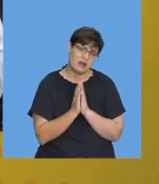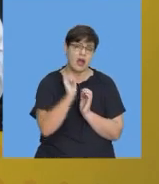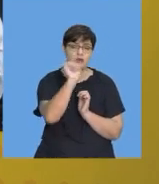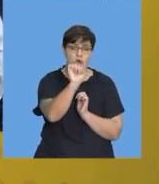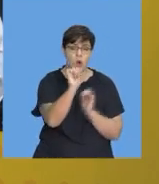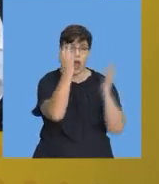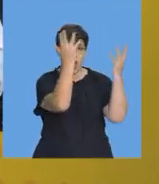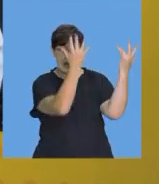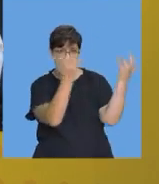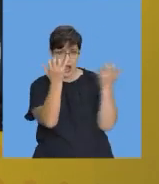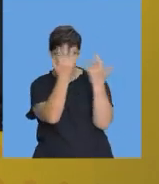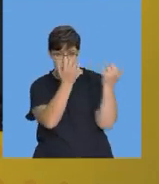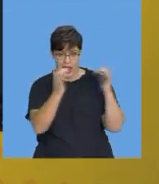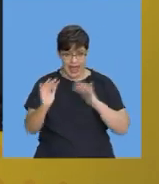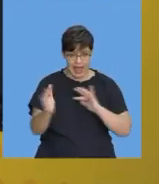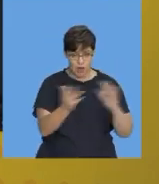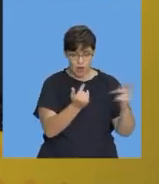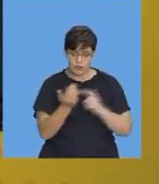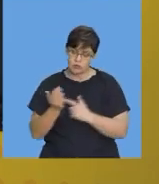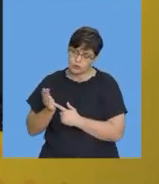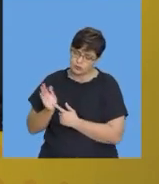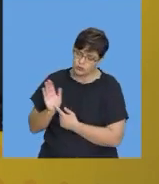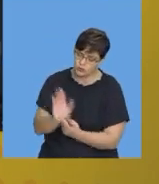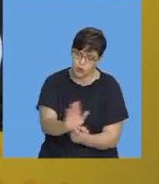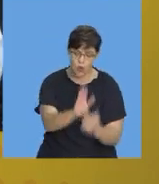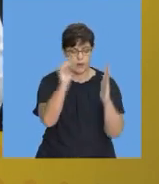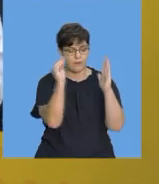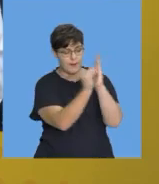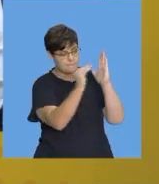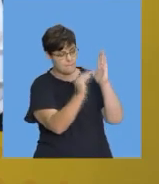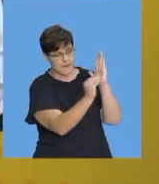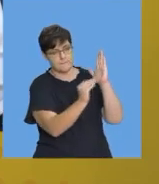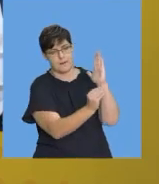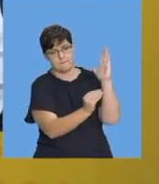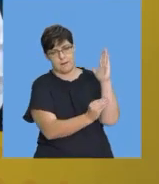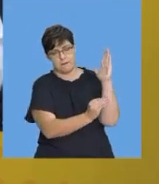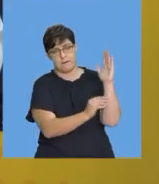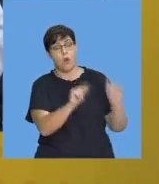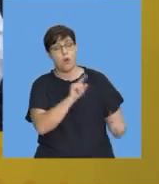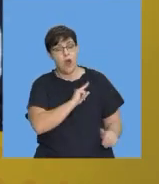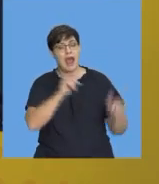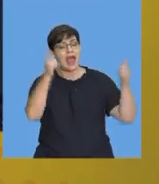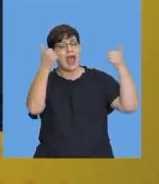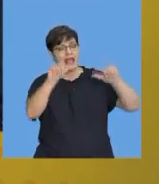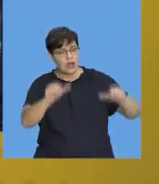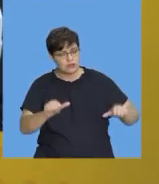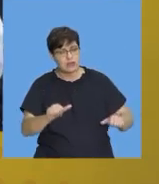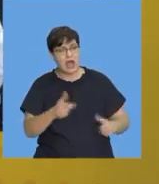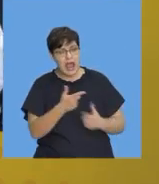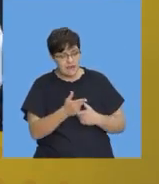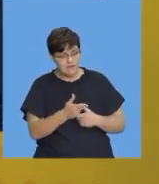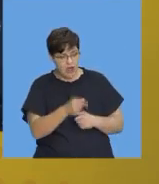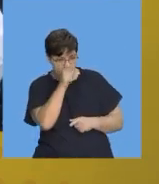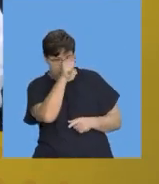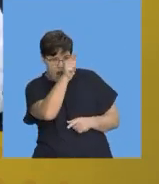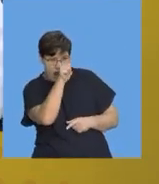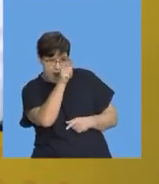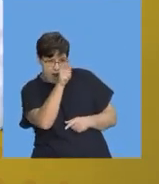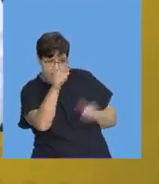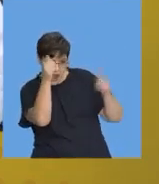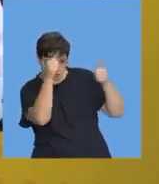your calculations, because obviously in accounting you got part marks awarded